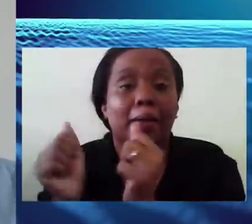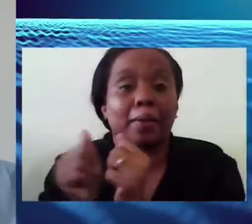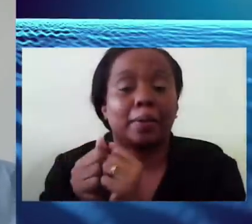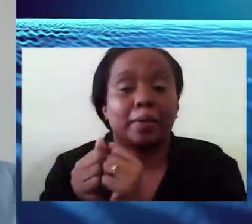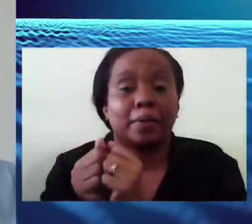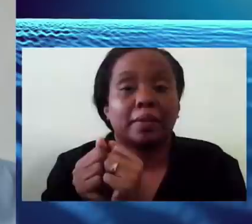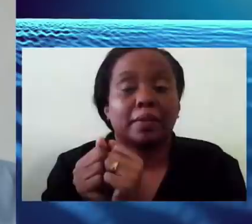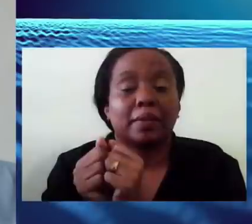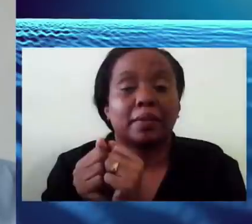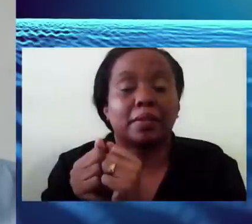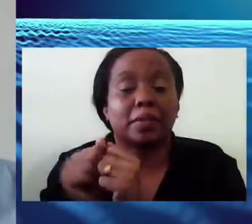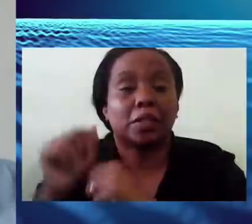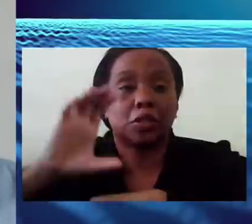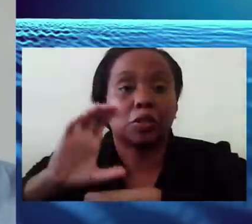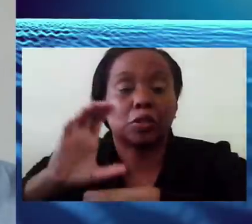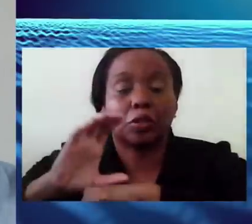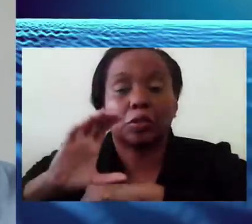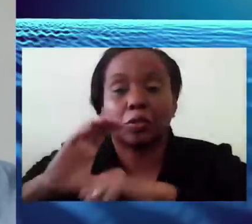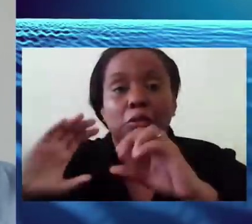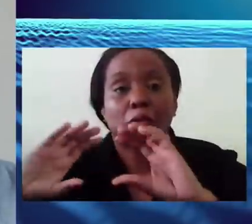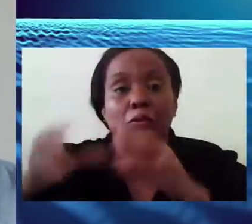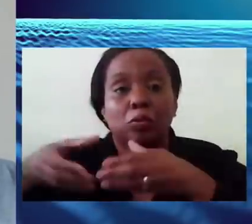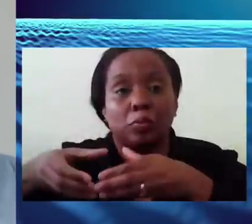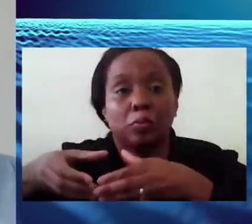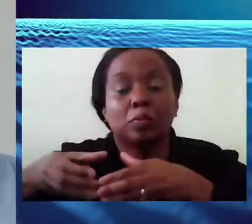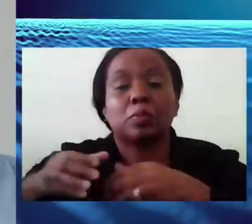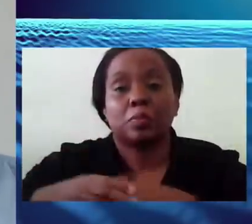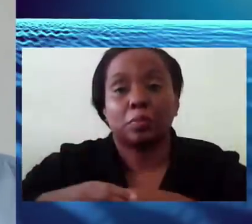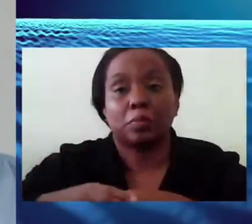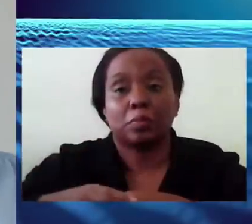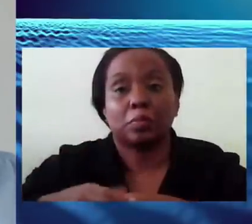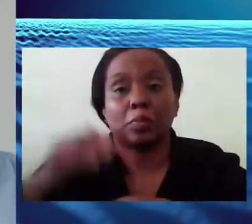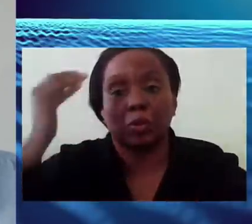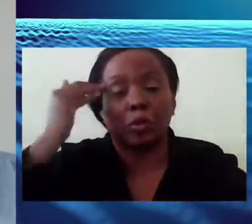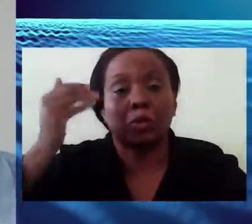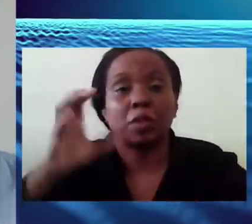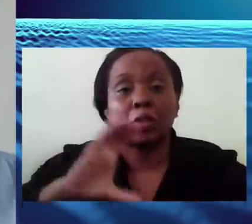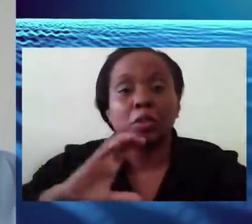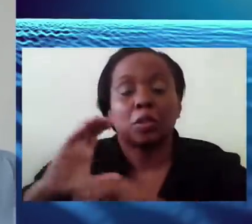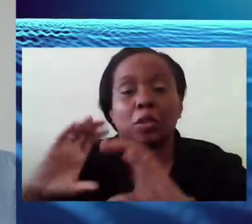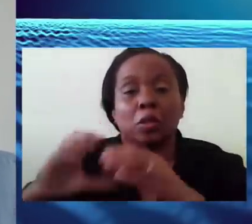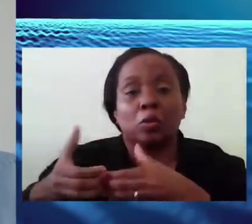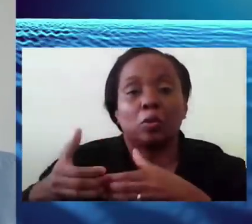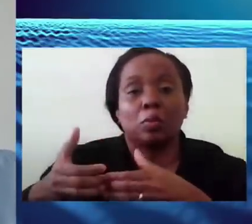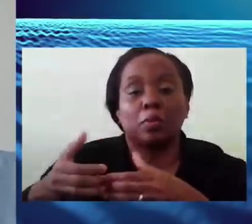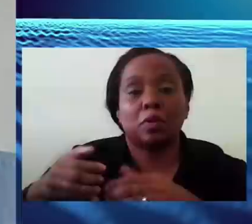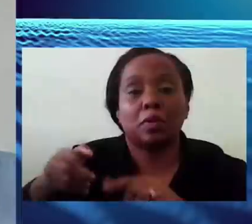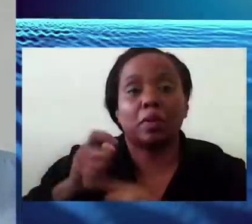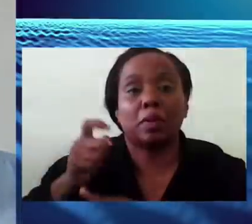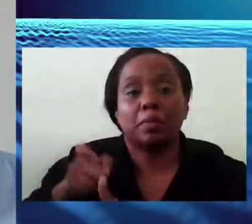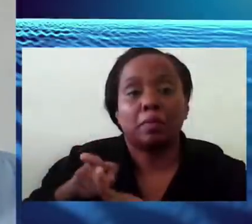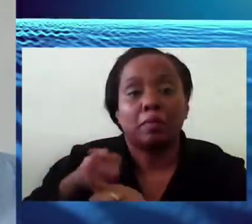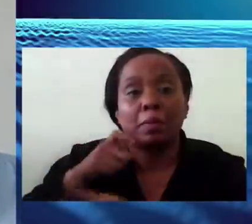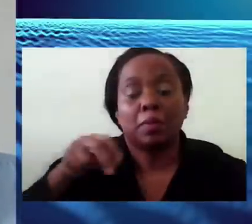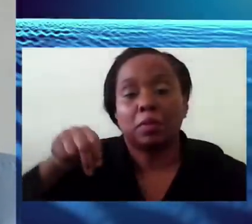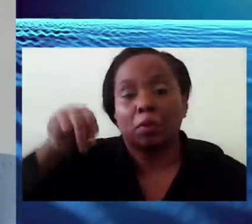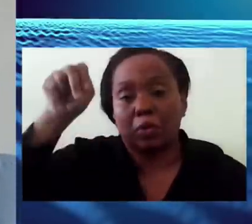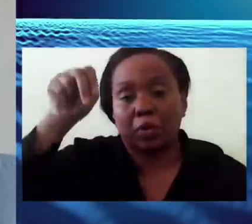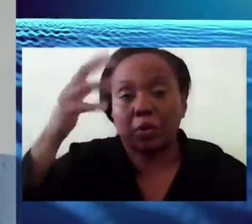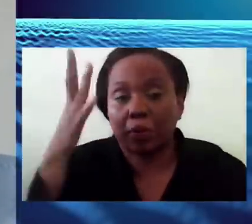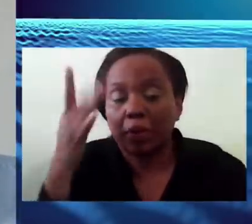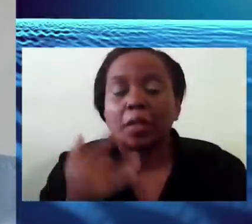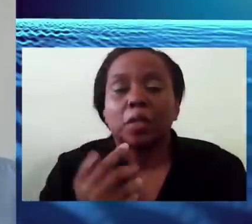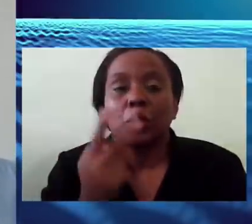indirectly to the church cluster, from the north. Directly, because there are 2 families from the